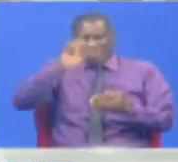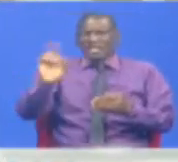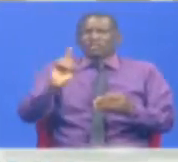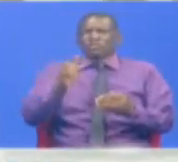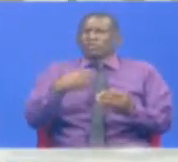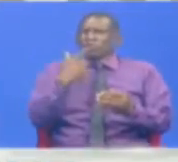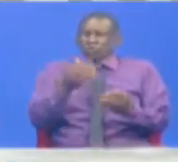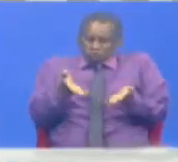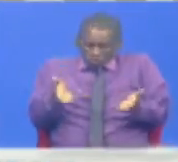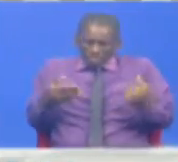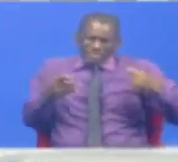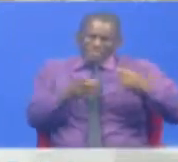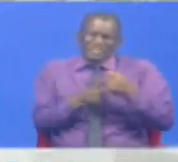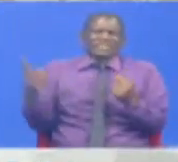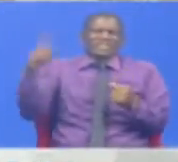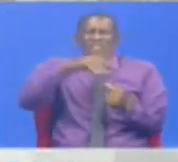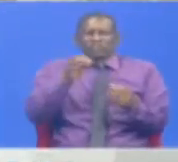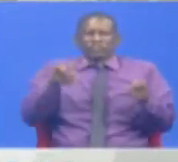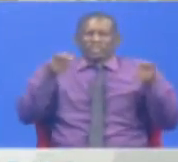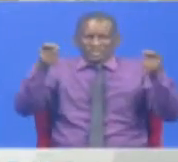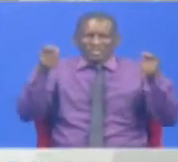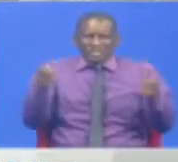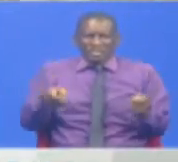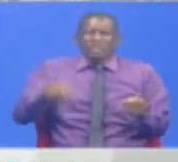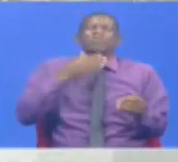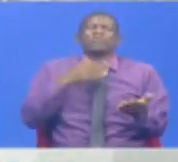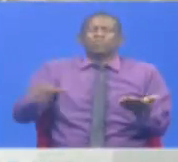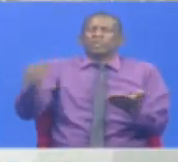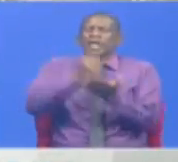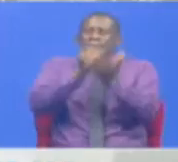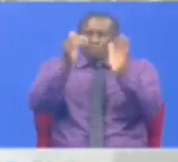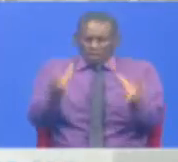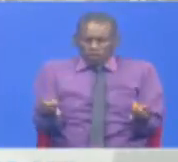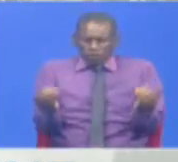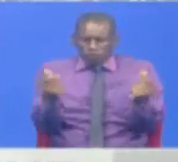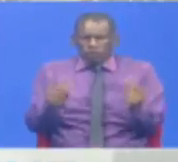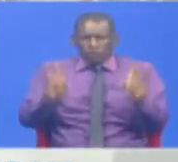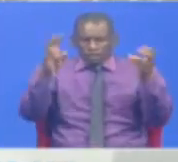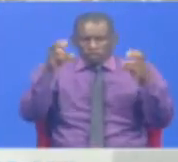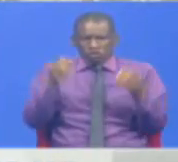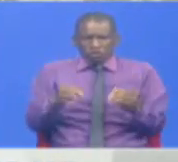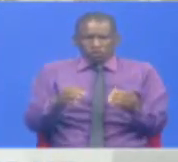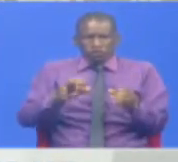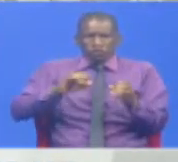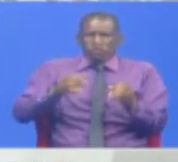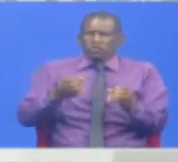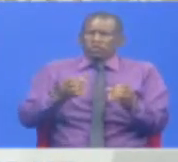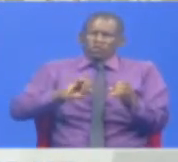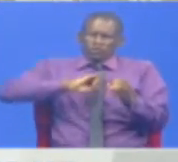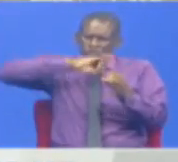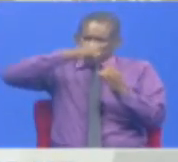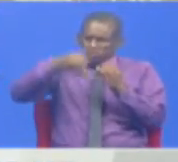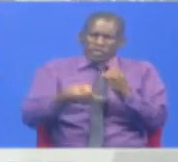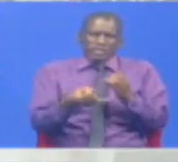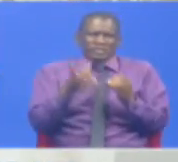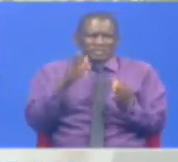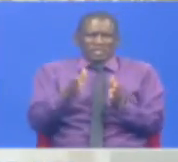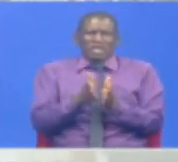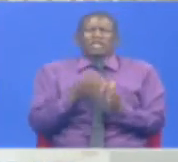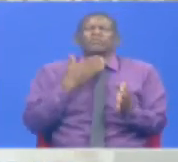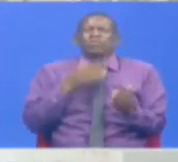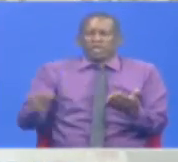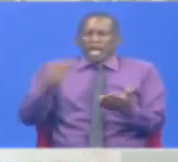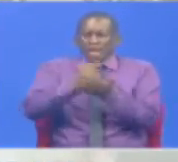sixth day of their strike. We want the employer to address the issues of comprehensive medical cover. We want an employer